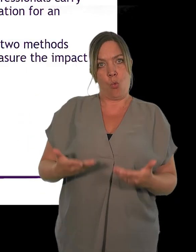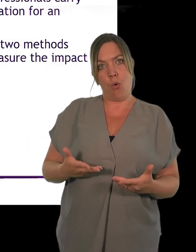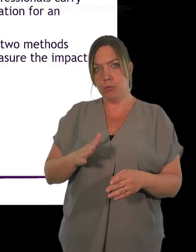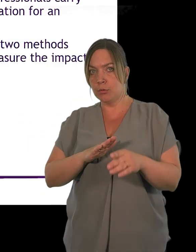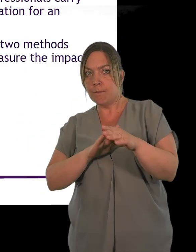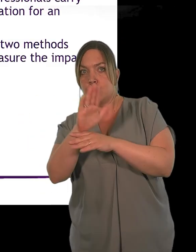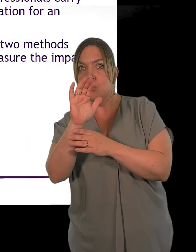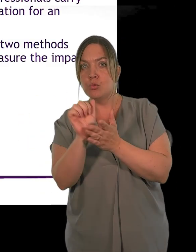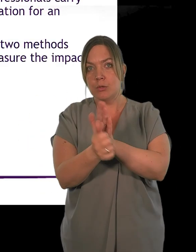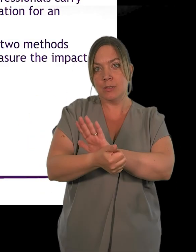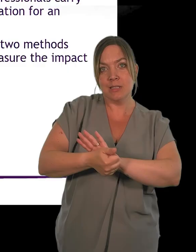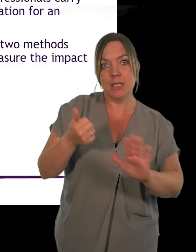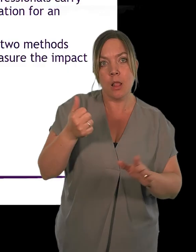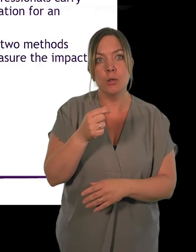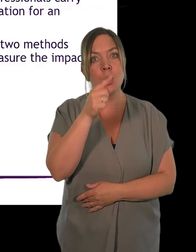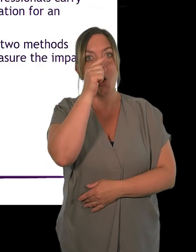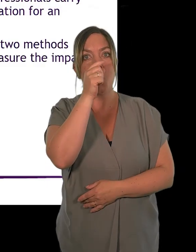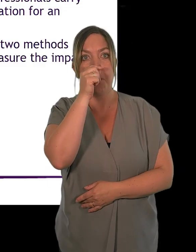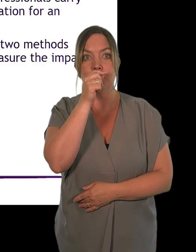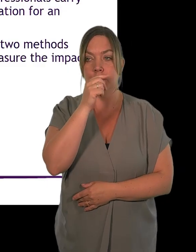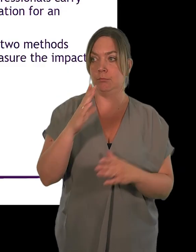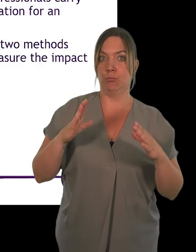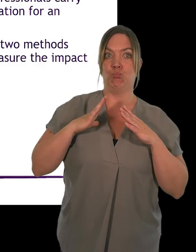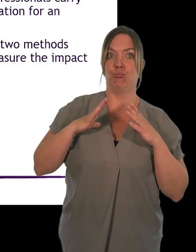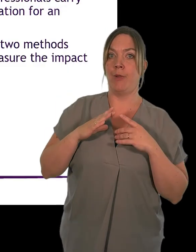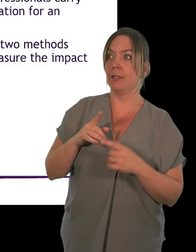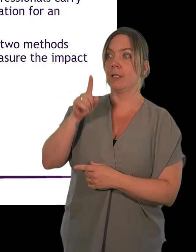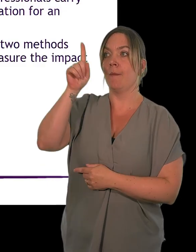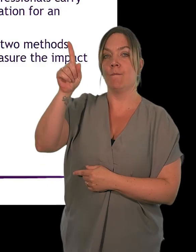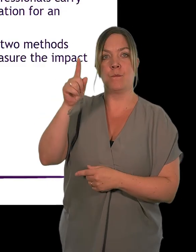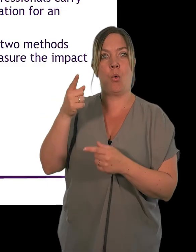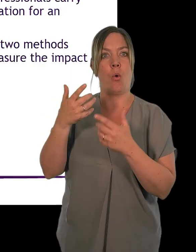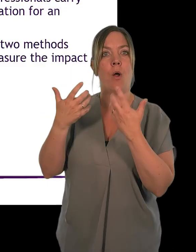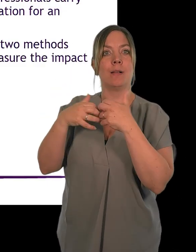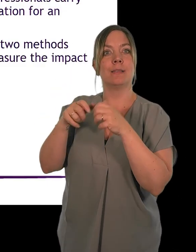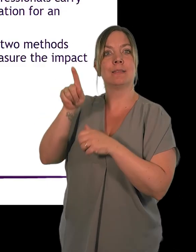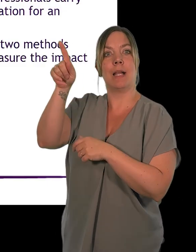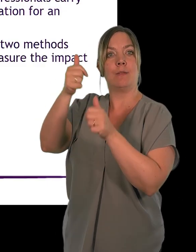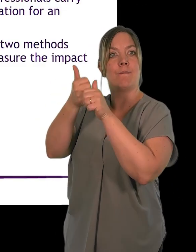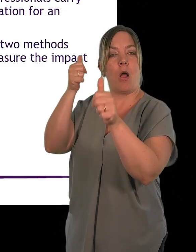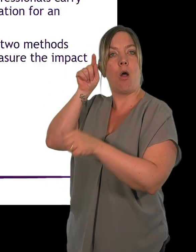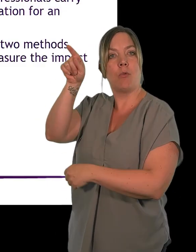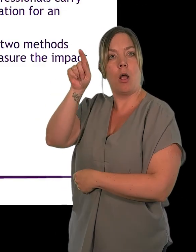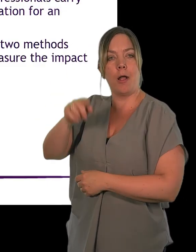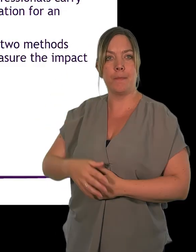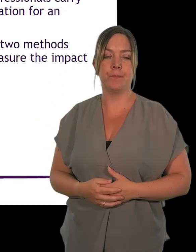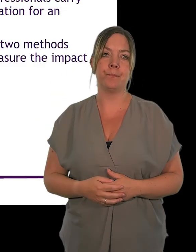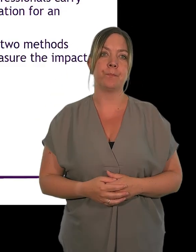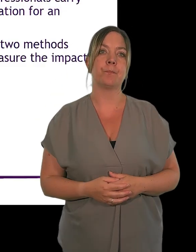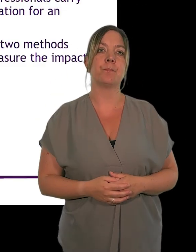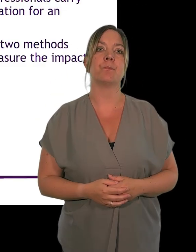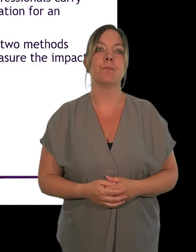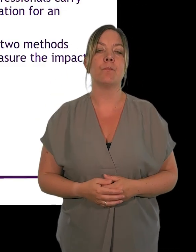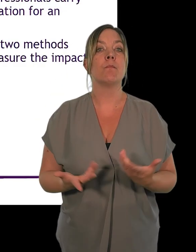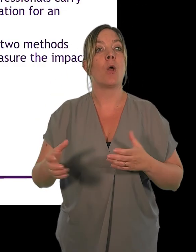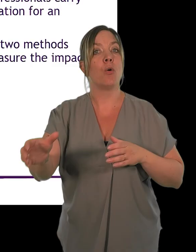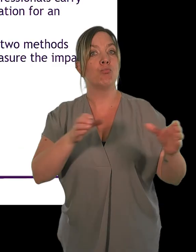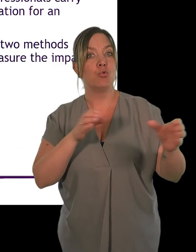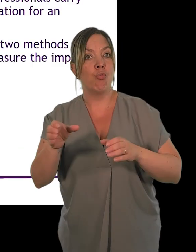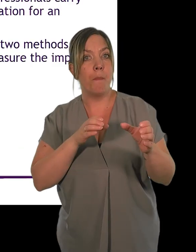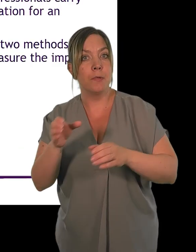is done by identification of current and future skills and competencies for Technovara.